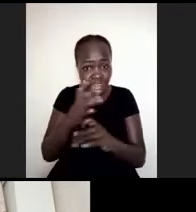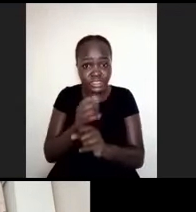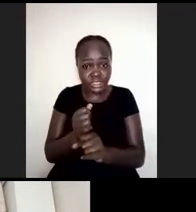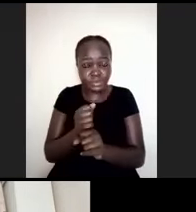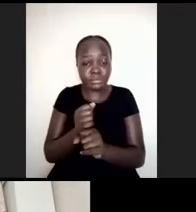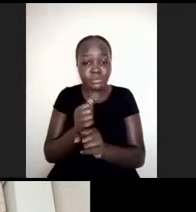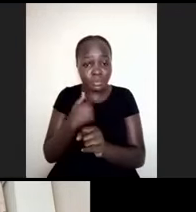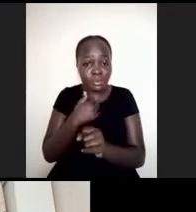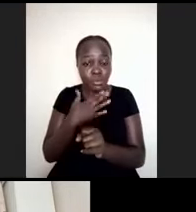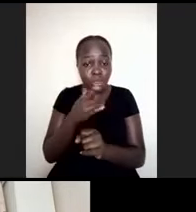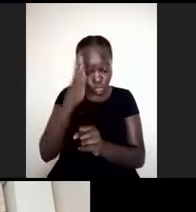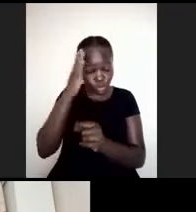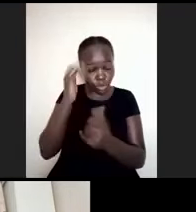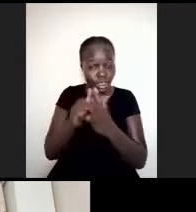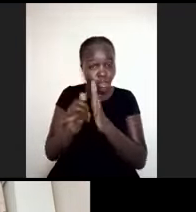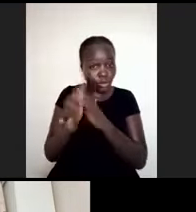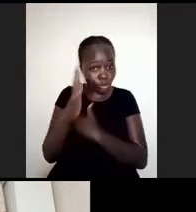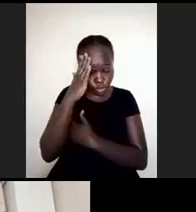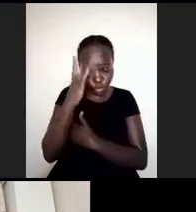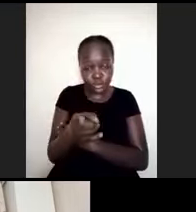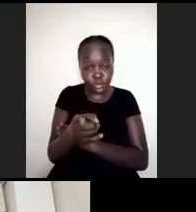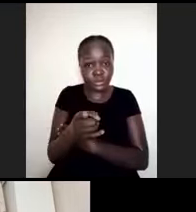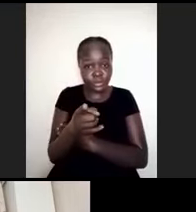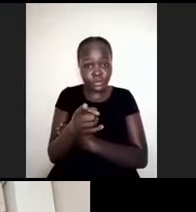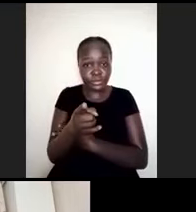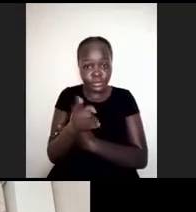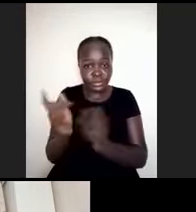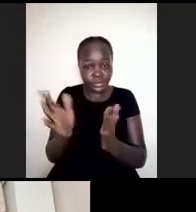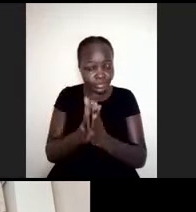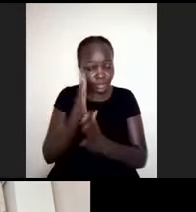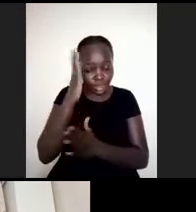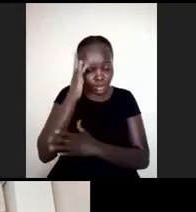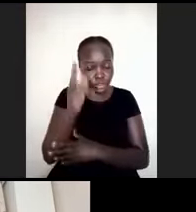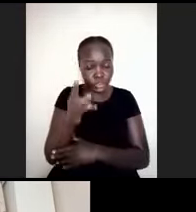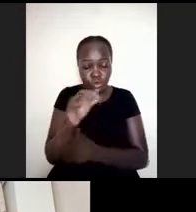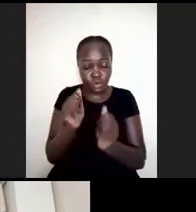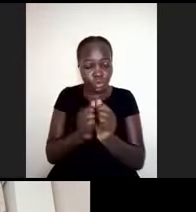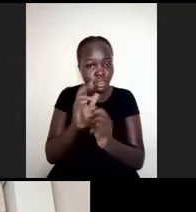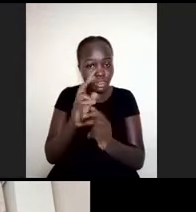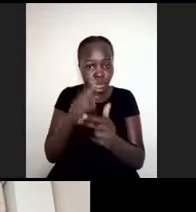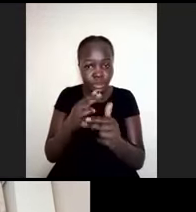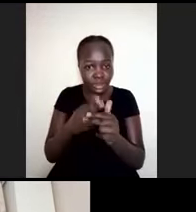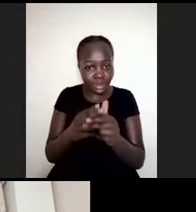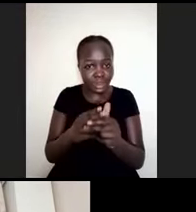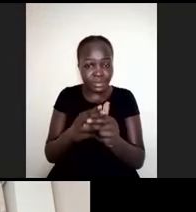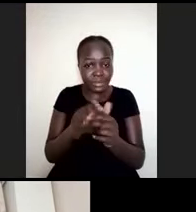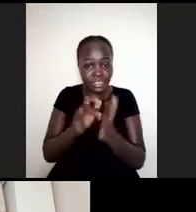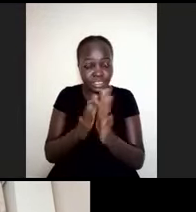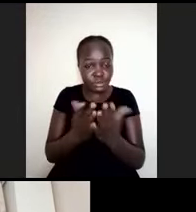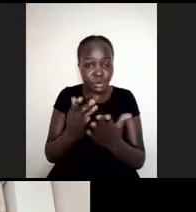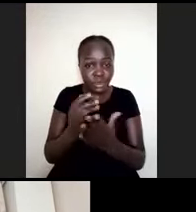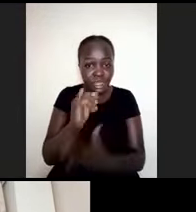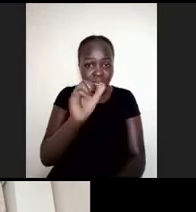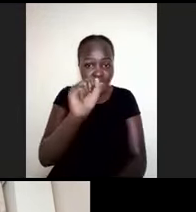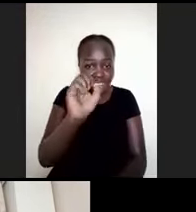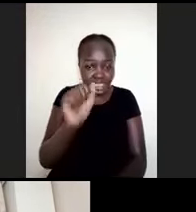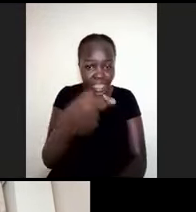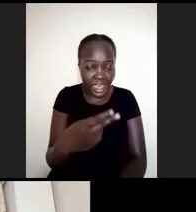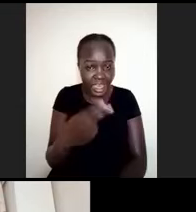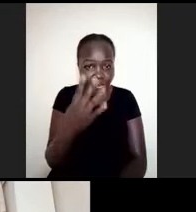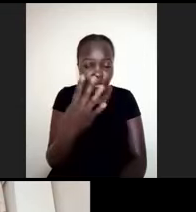that God knows you, and he knows you by your name. This is Isaiah 43:1. He knows